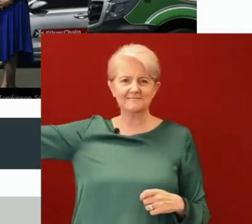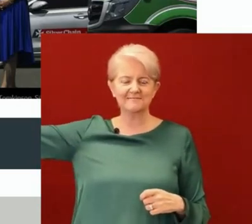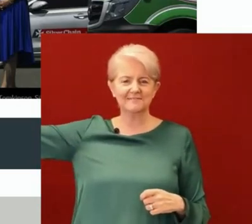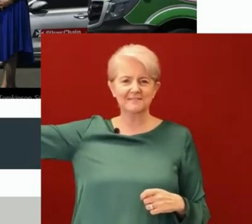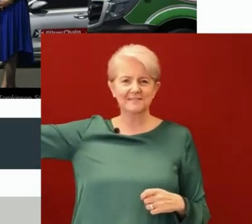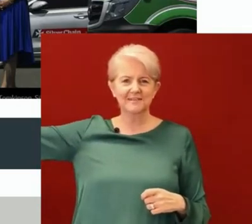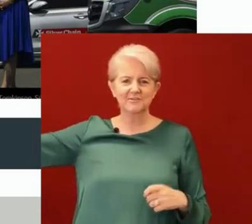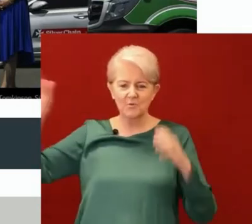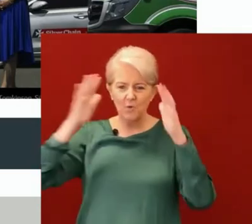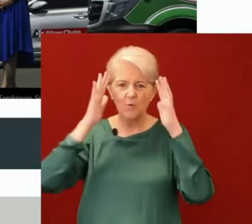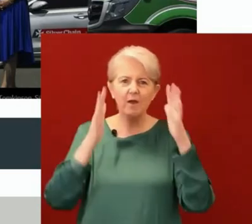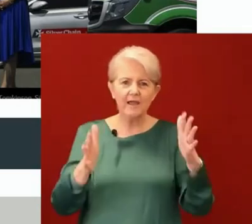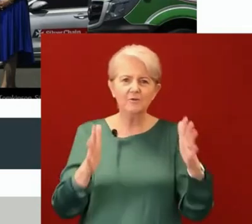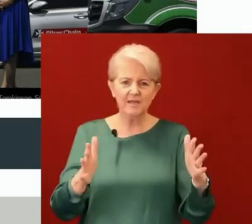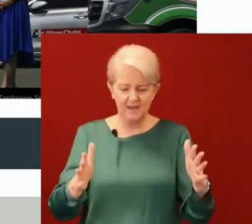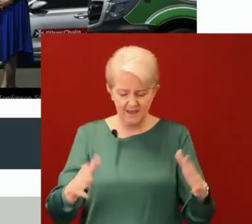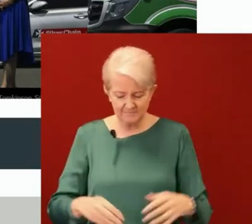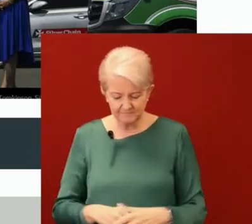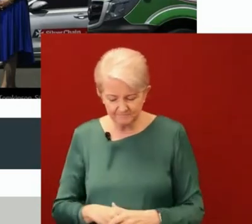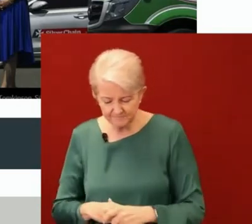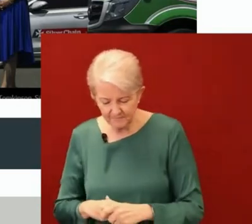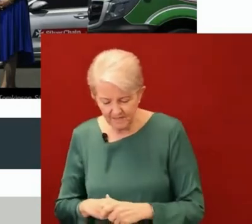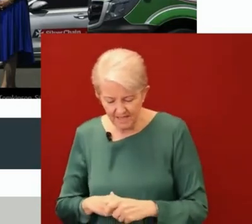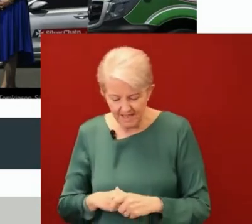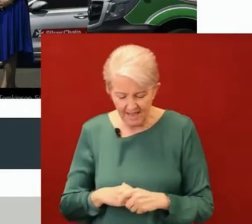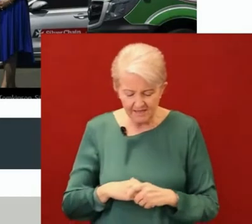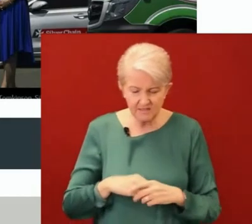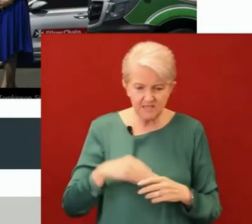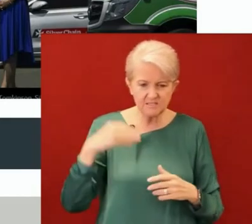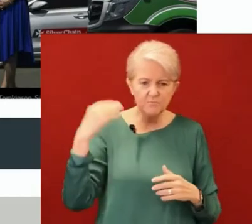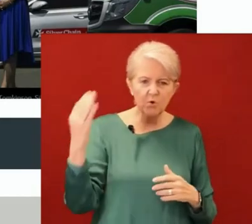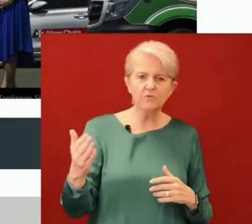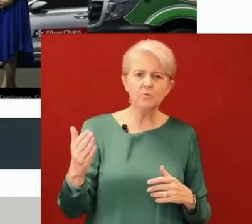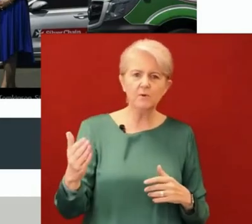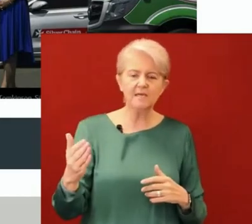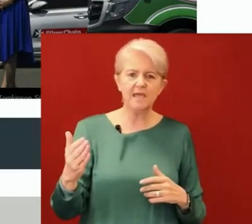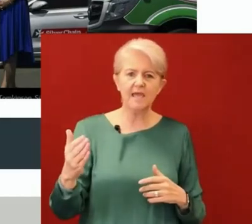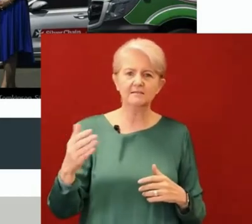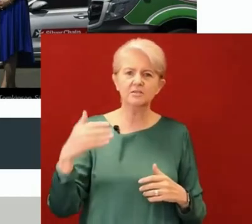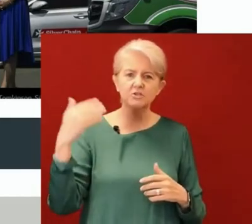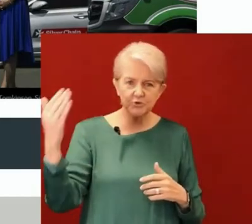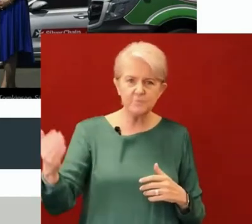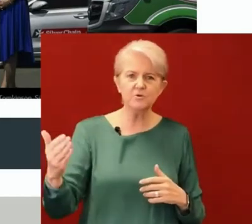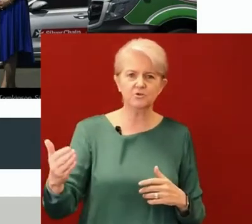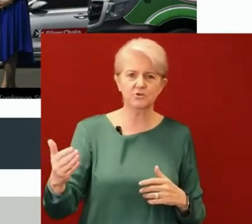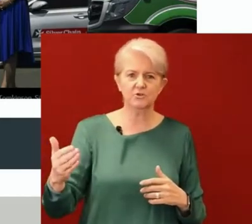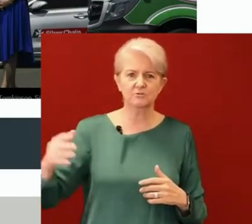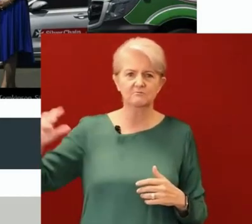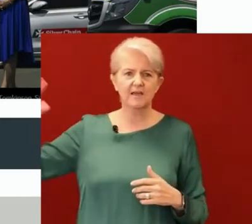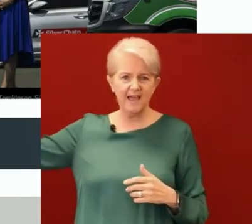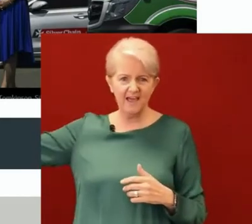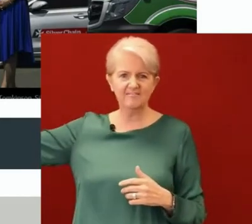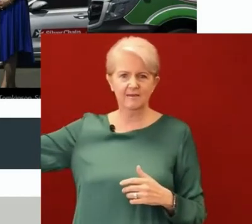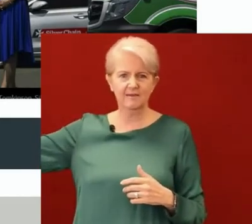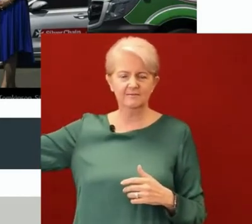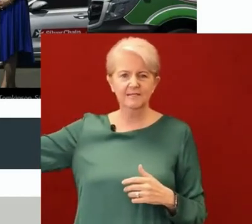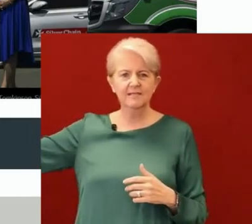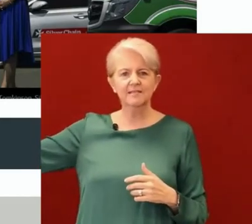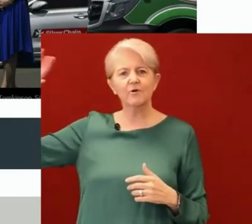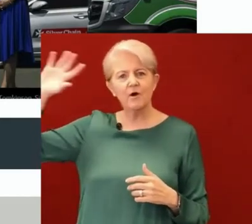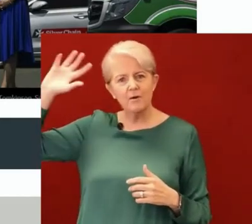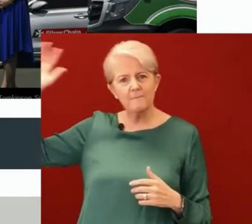there than what we're looking at. And there's more that we can contribute to out